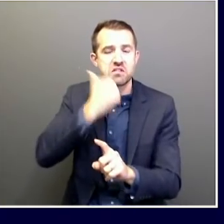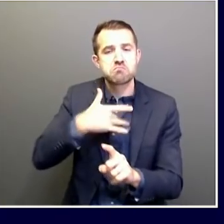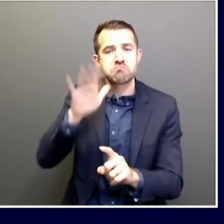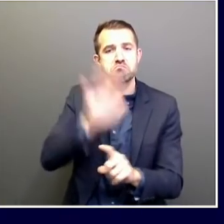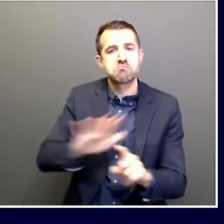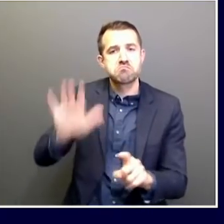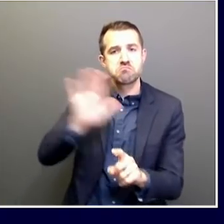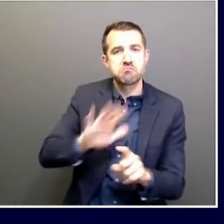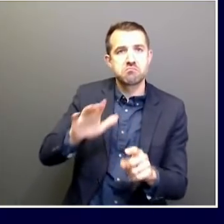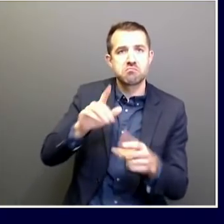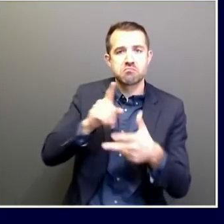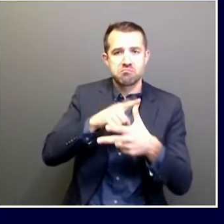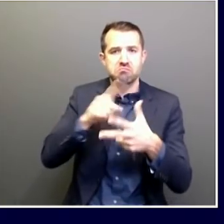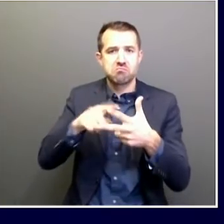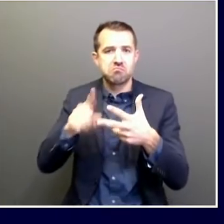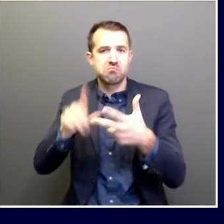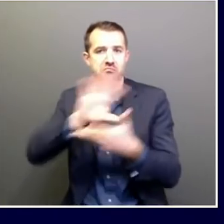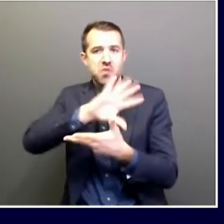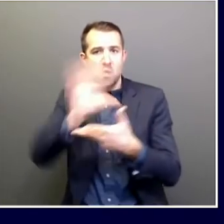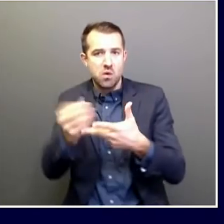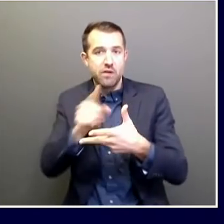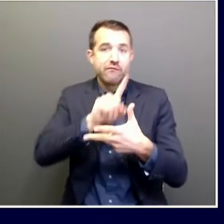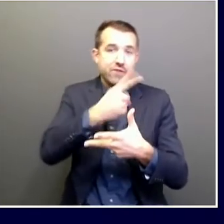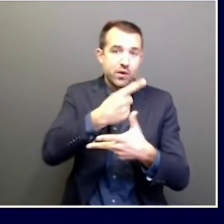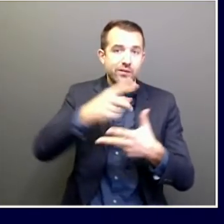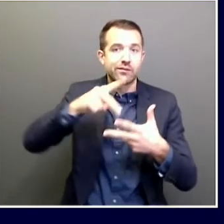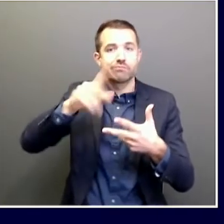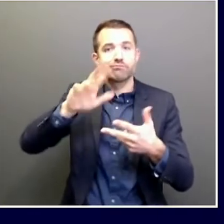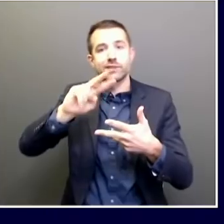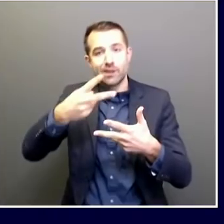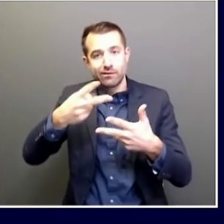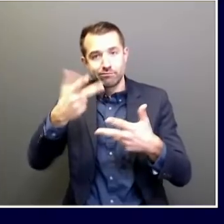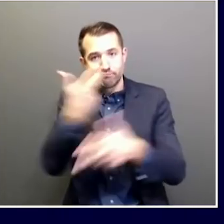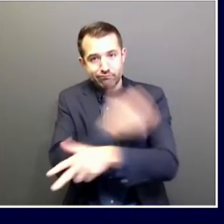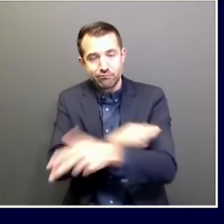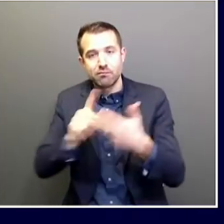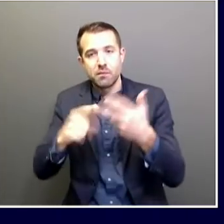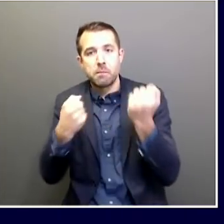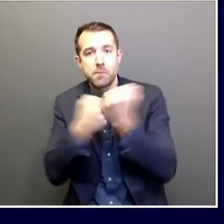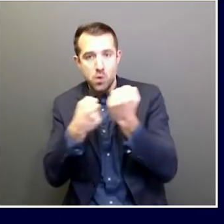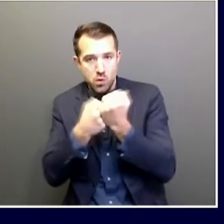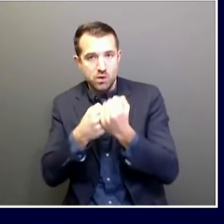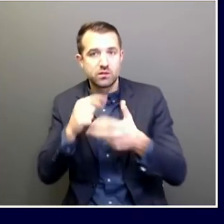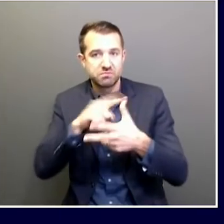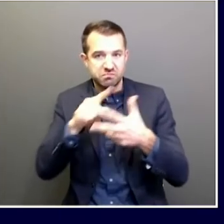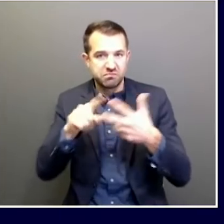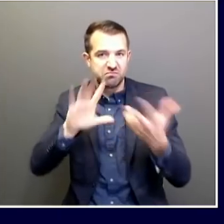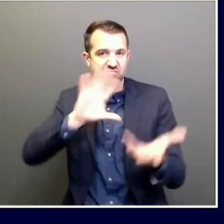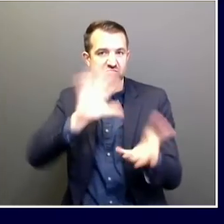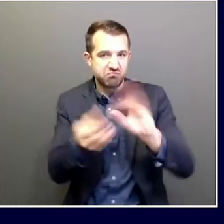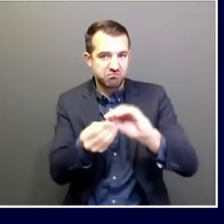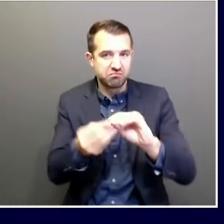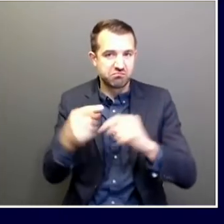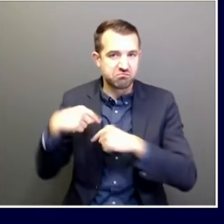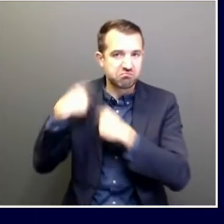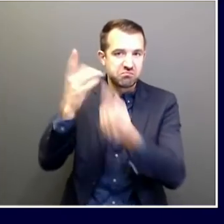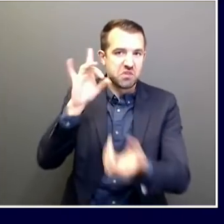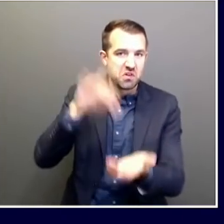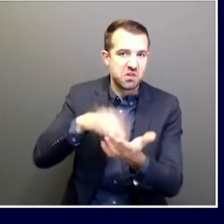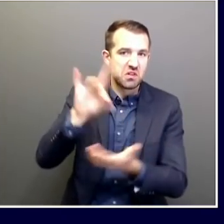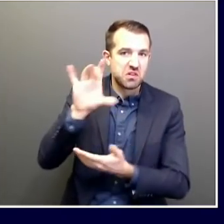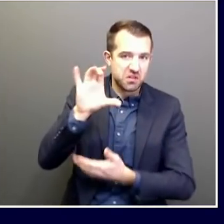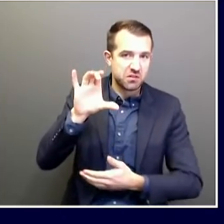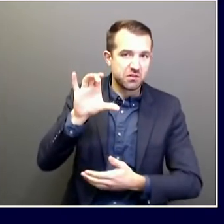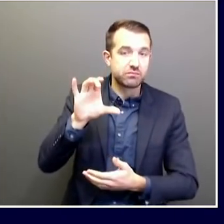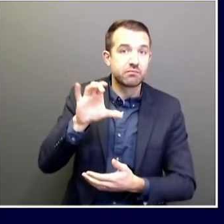COVID-19 vaccines. That includes first doses, second doses, booster doses, and now pediatric doses. That's